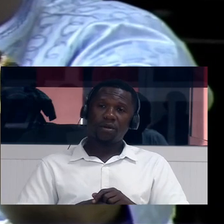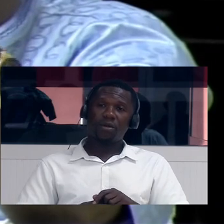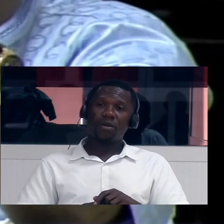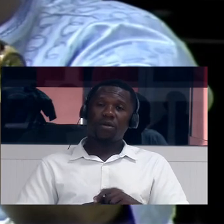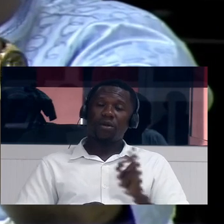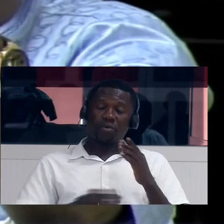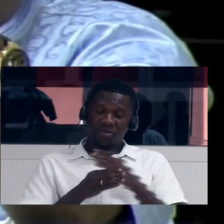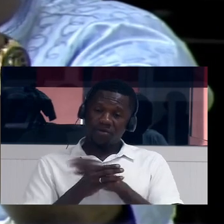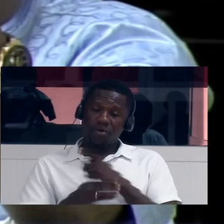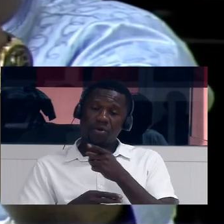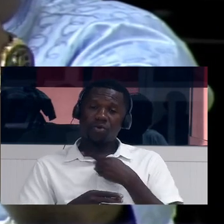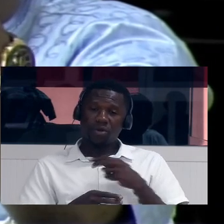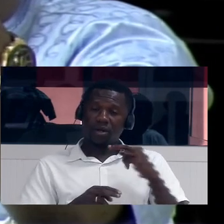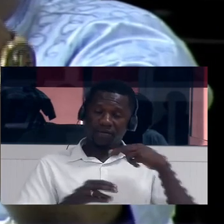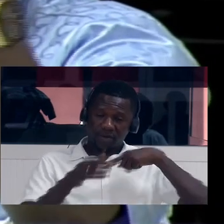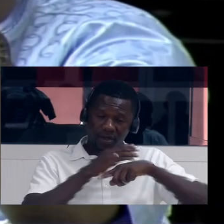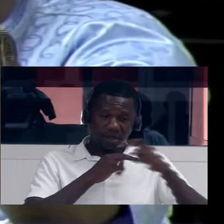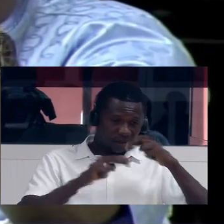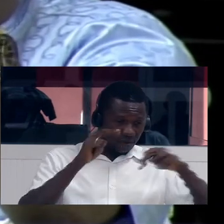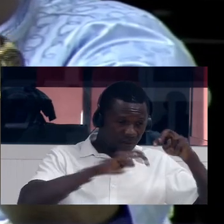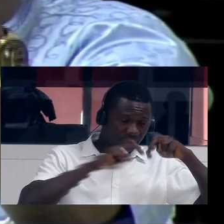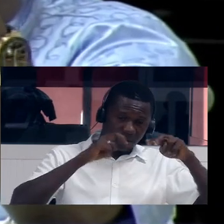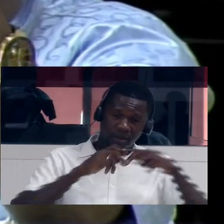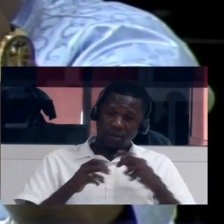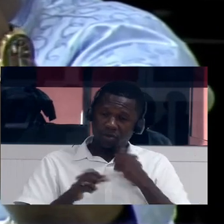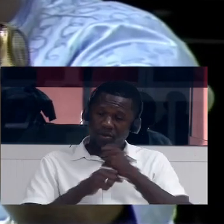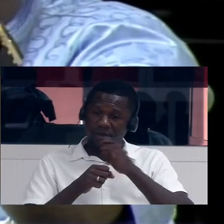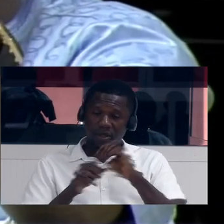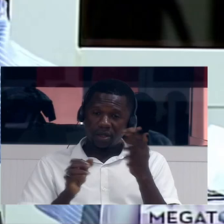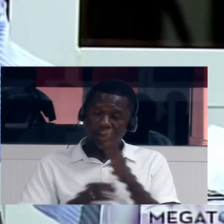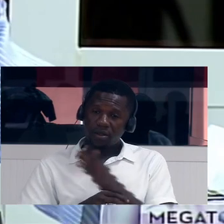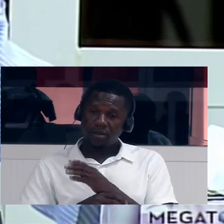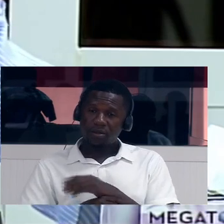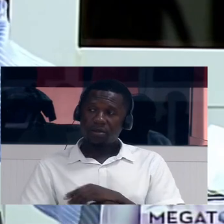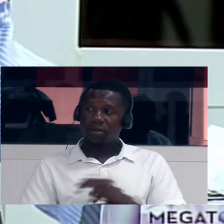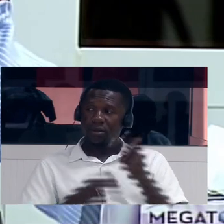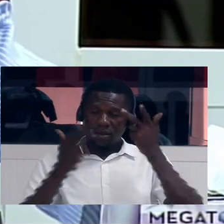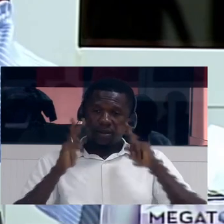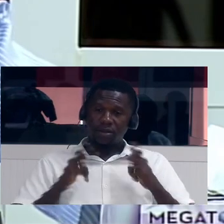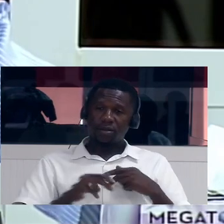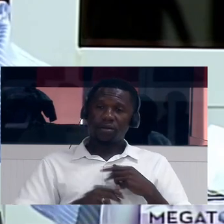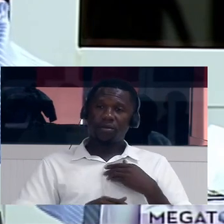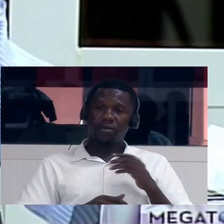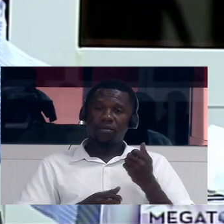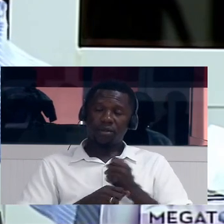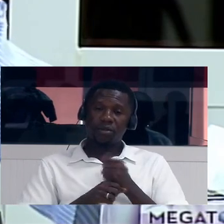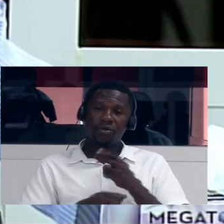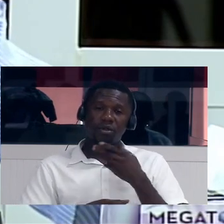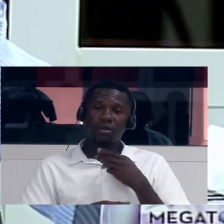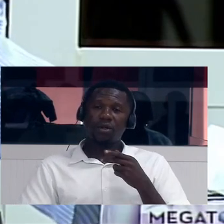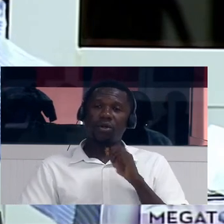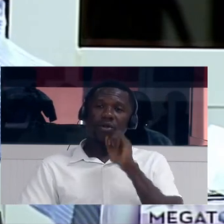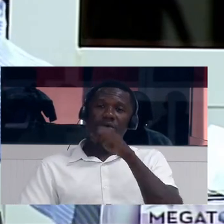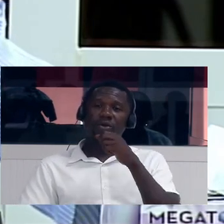internal inquiry. Did you institute any? Counsel, I beg to say that your suggestion is far-fetched. It doesn't